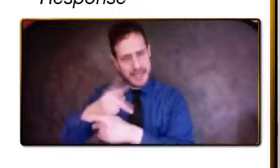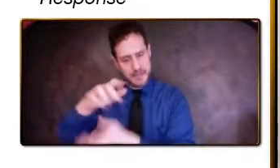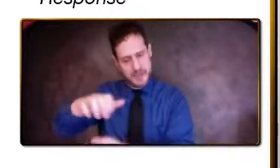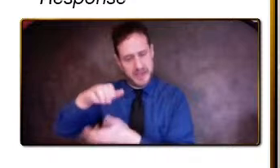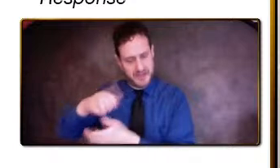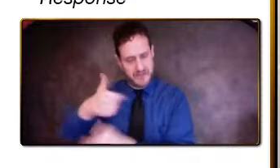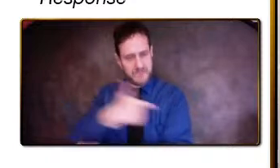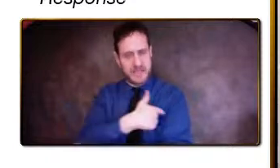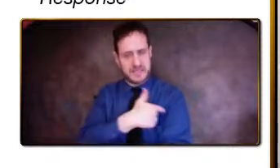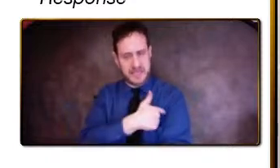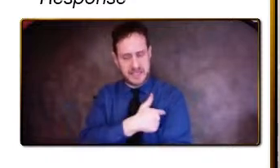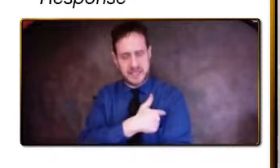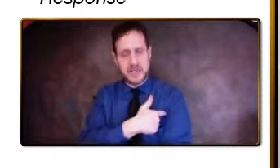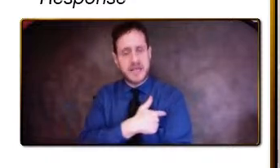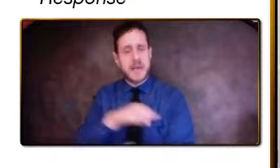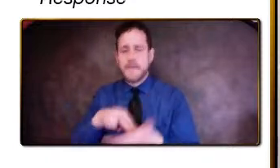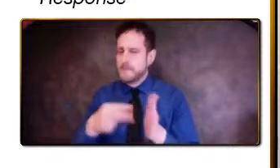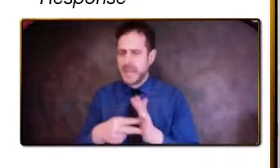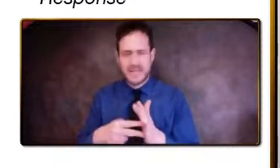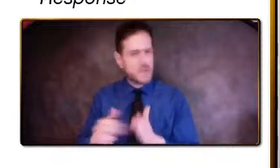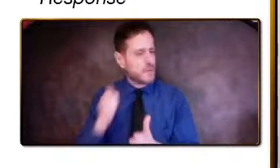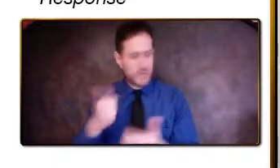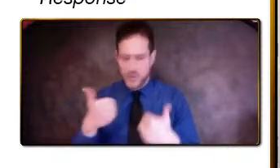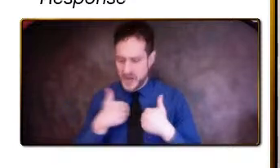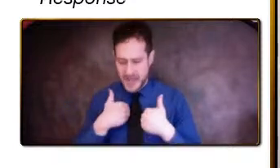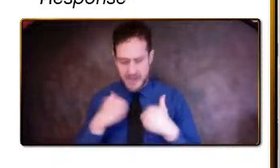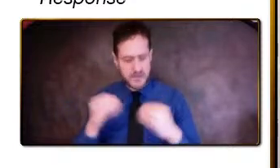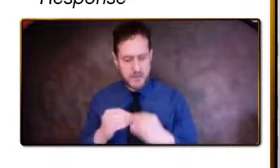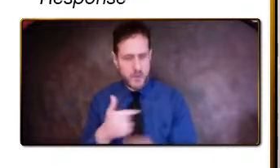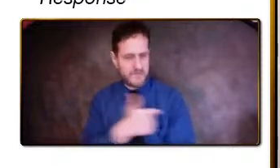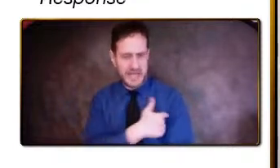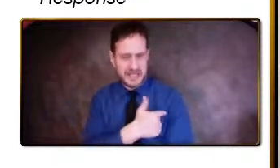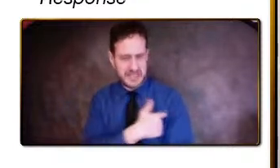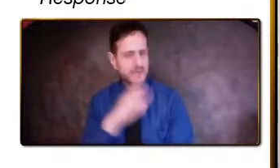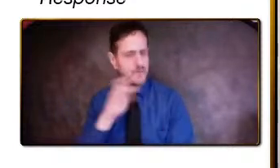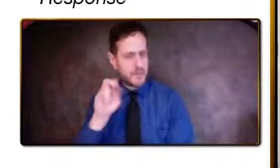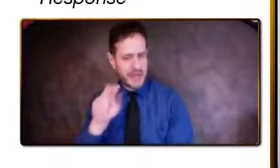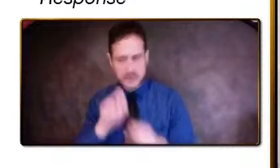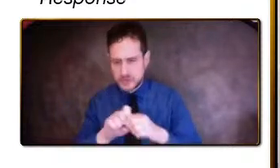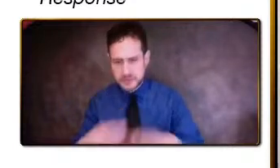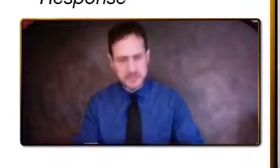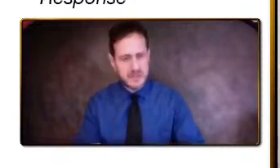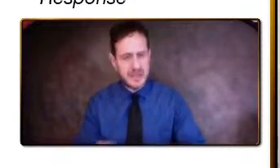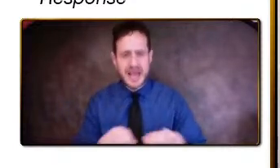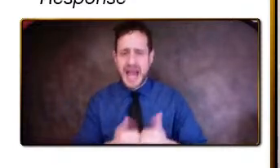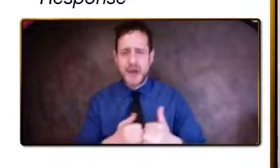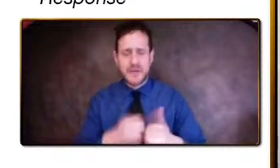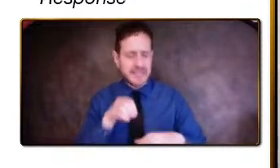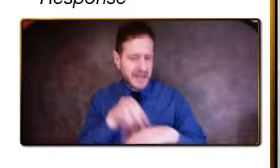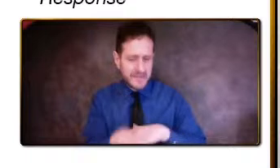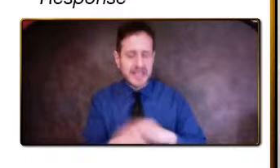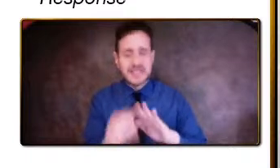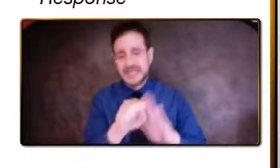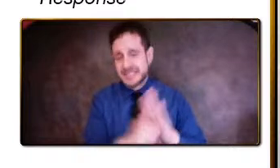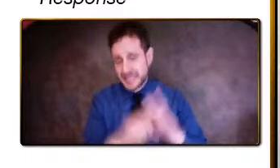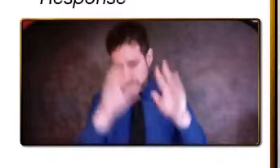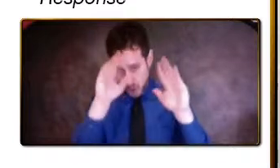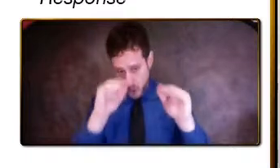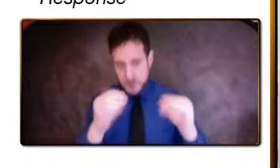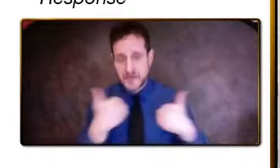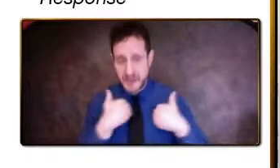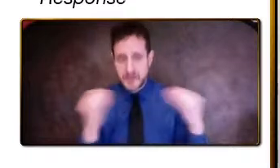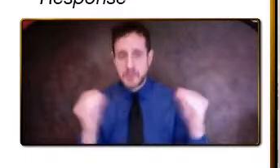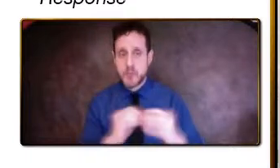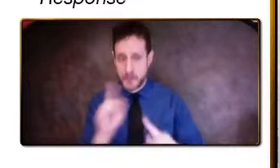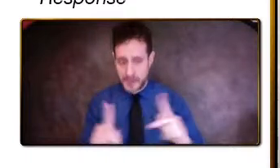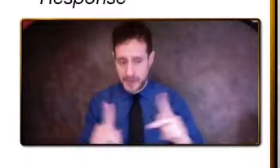there won't be a flood of vaccines for Biden to release, how does this affect the state's hopes of getting increased vaccine?